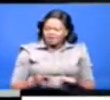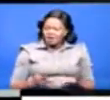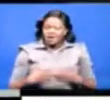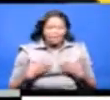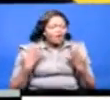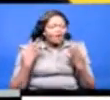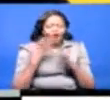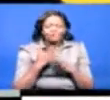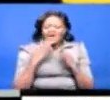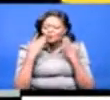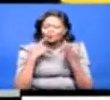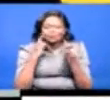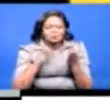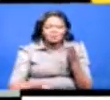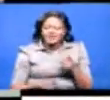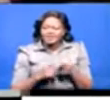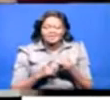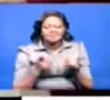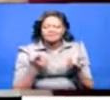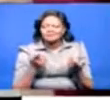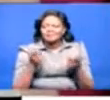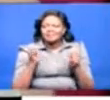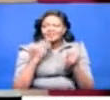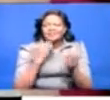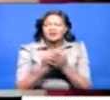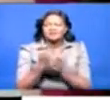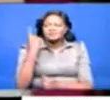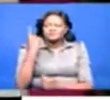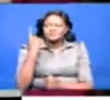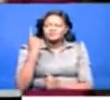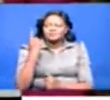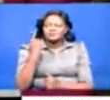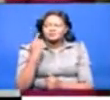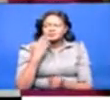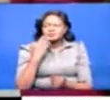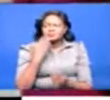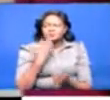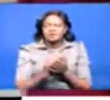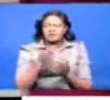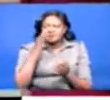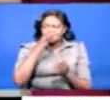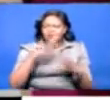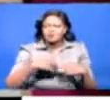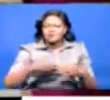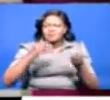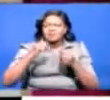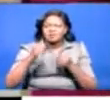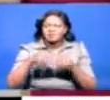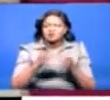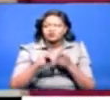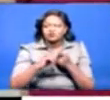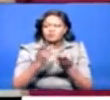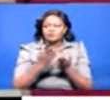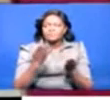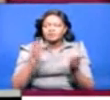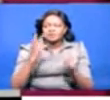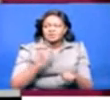what to say. I can just thank God and thank Nyeri people for giving me another chance to serve them for the